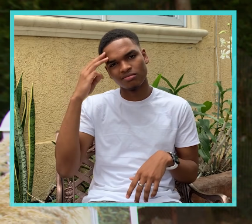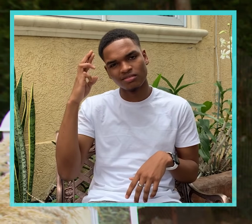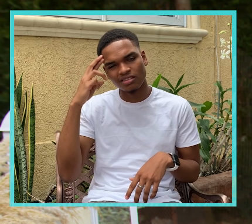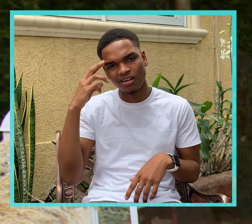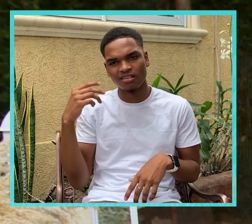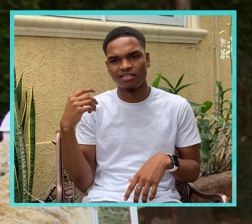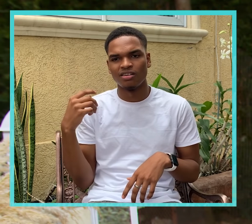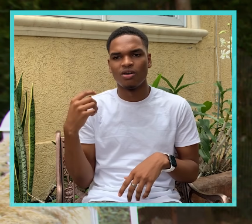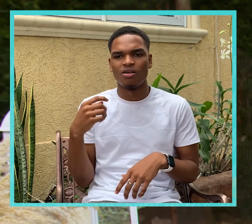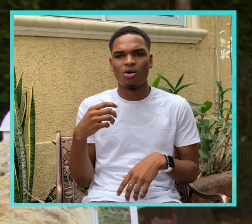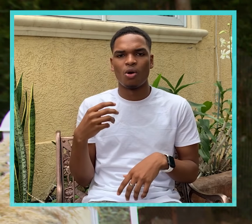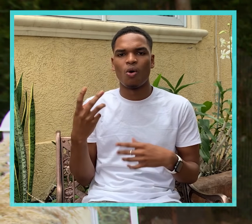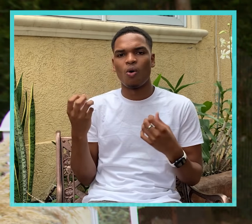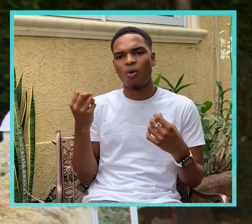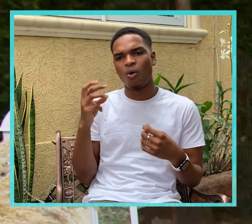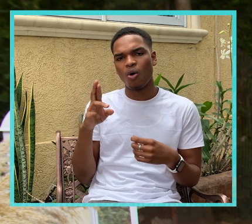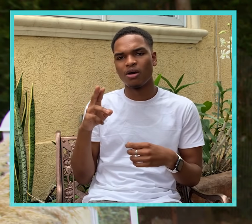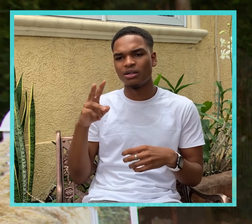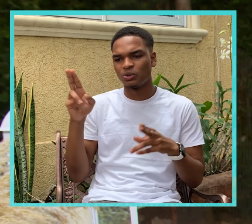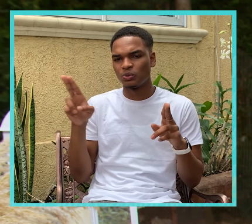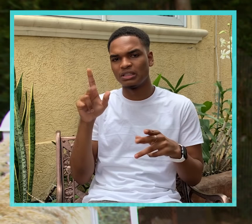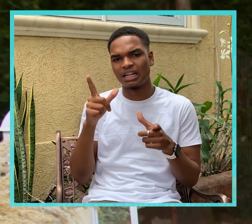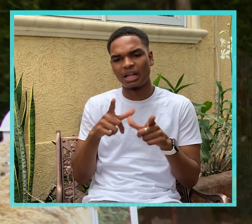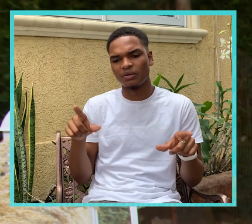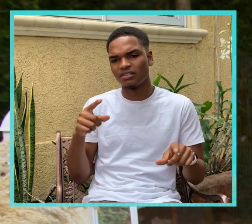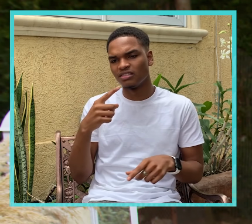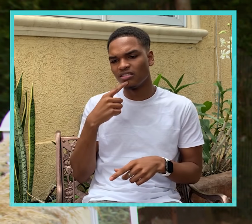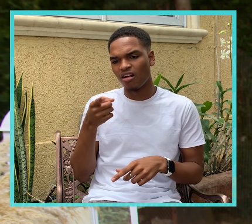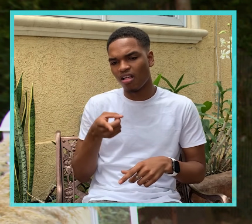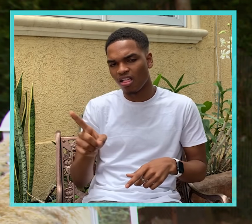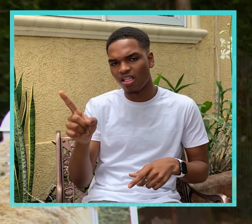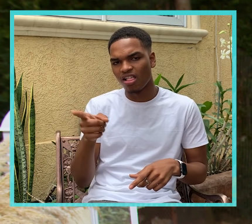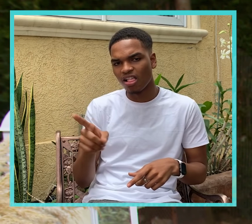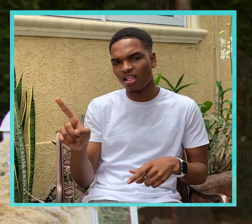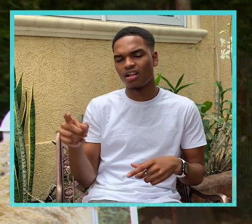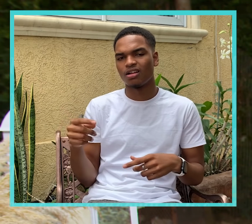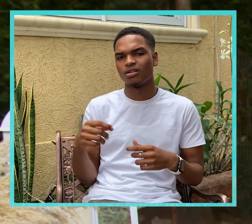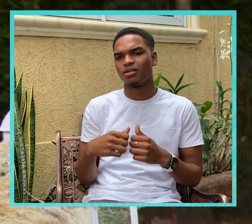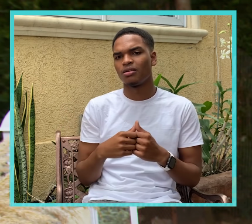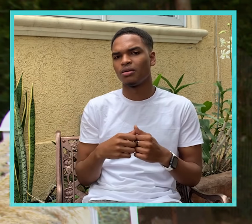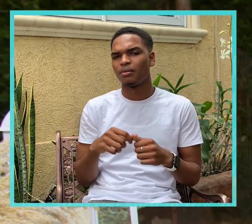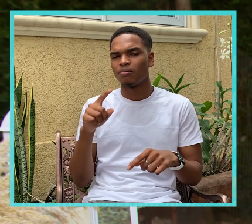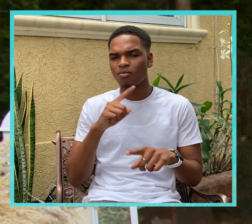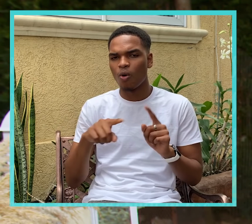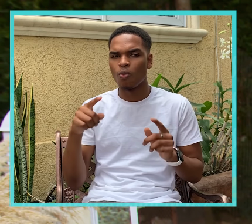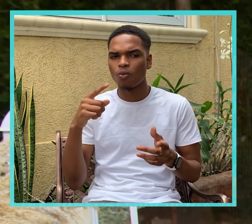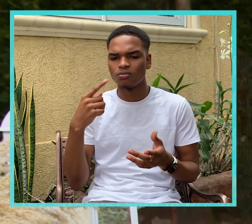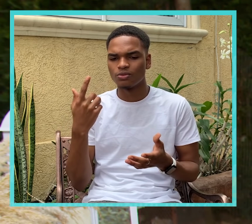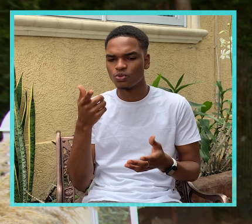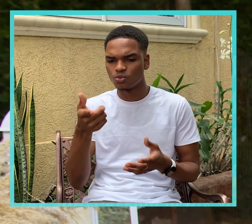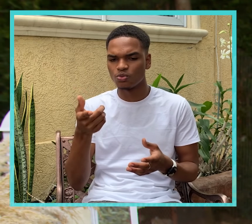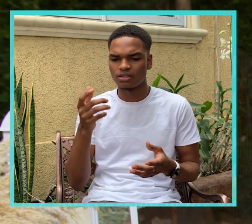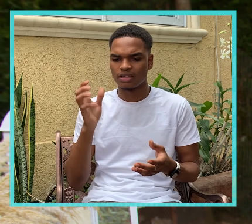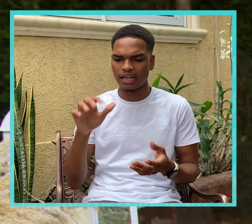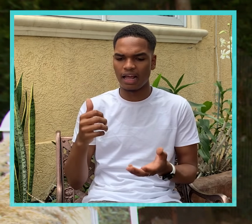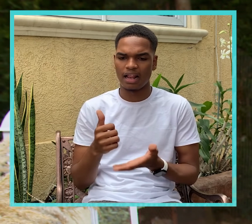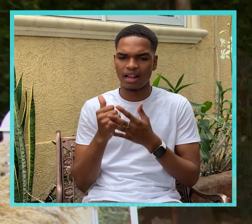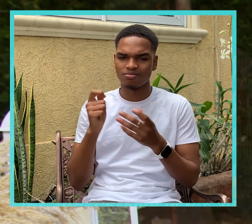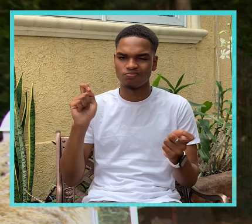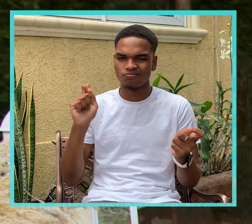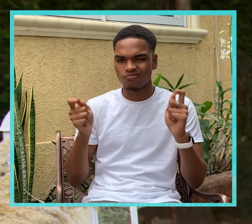use language that is insulting to people with disabilities. What can we do to shift that